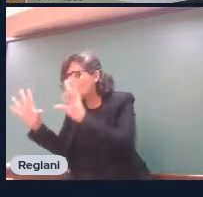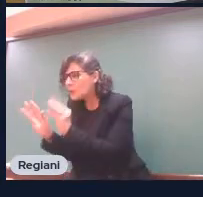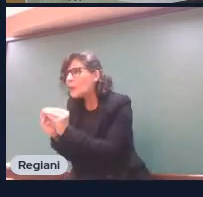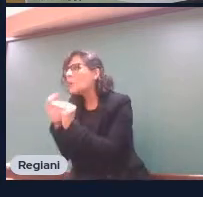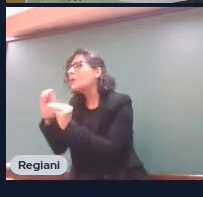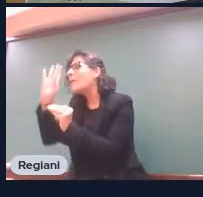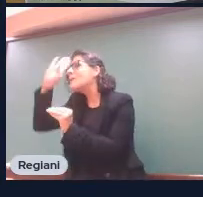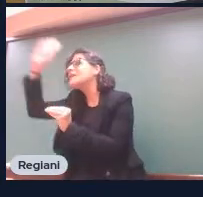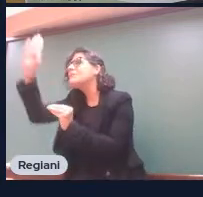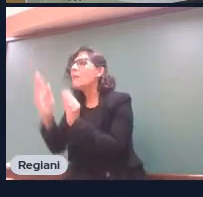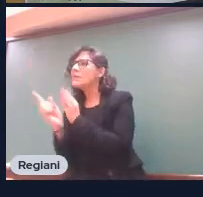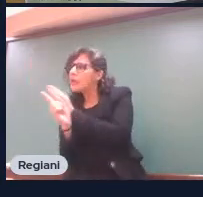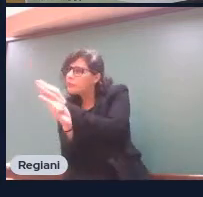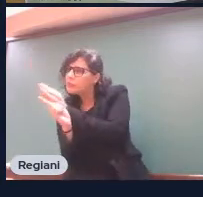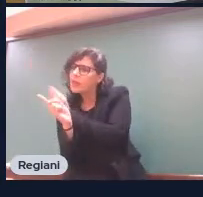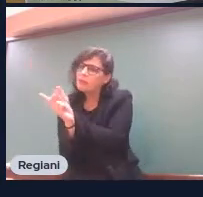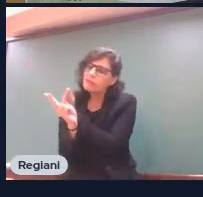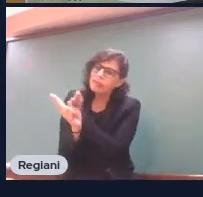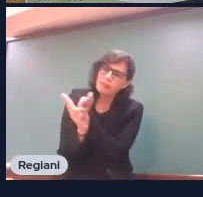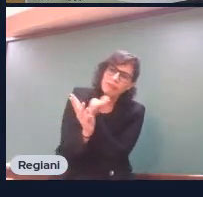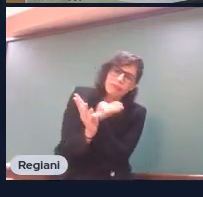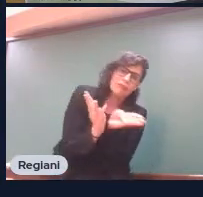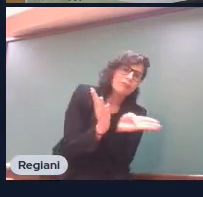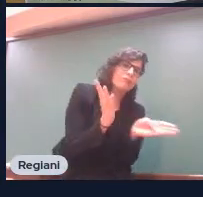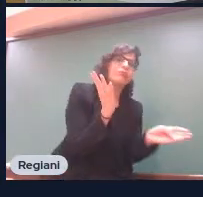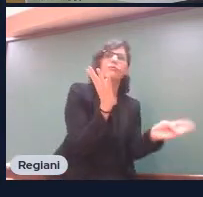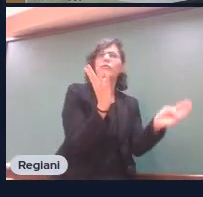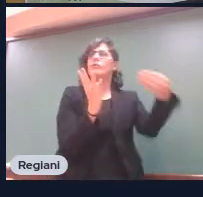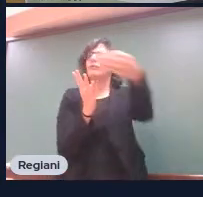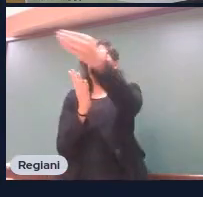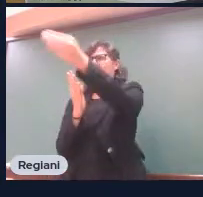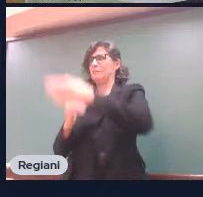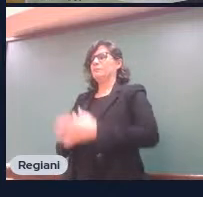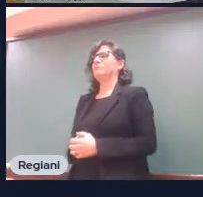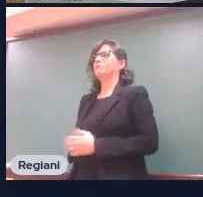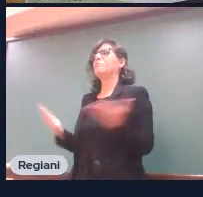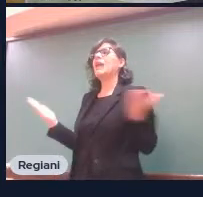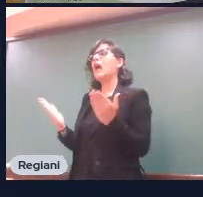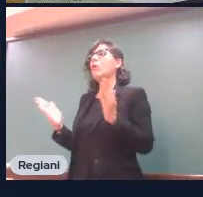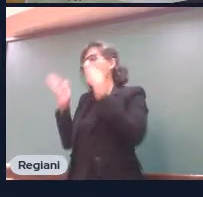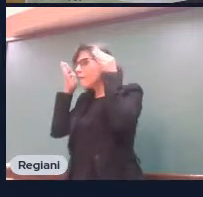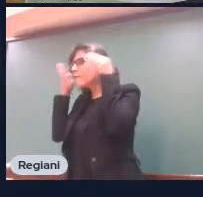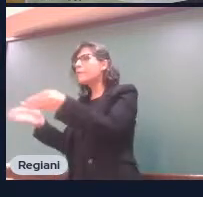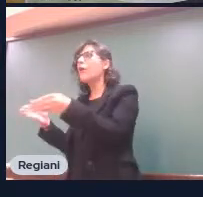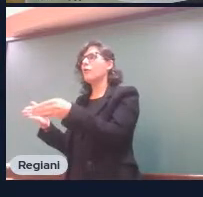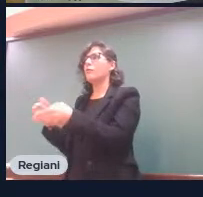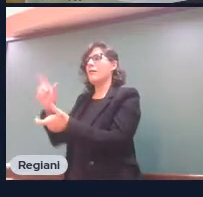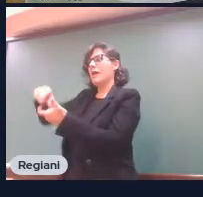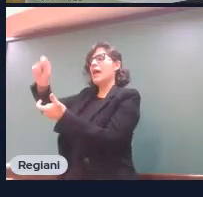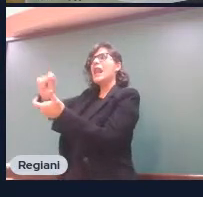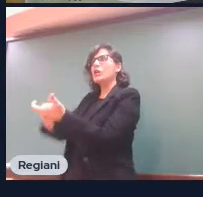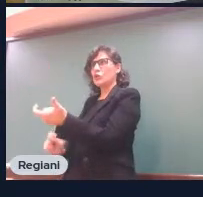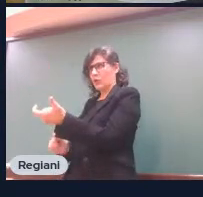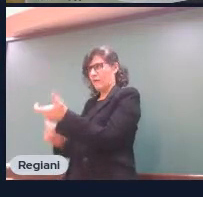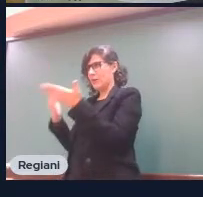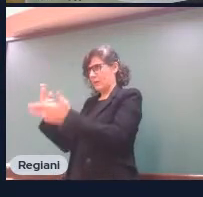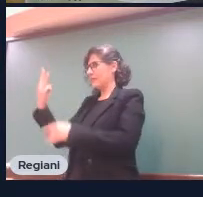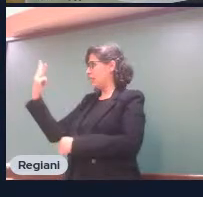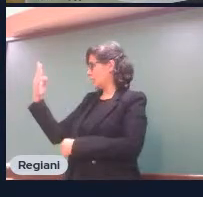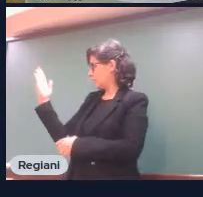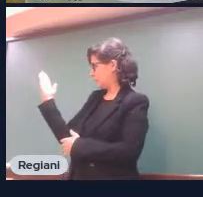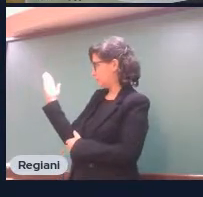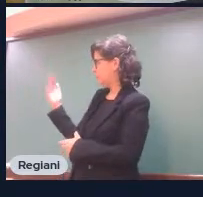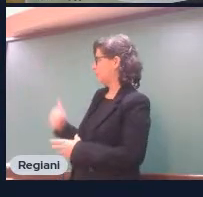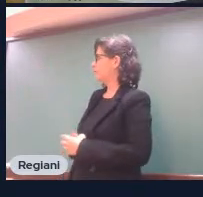these sidetracks. It's actually going on as I speak. Block number 3, lexicography, we're getting there. I'm going to show you